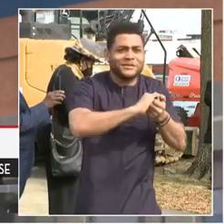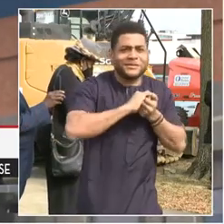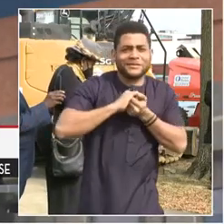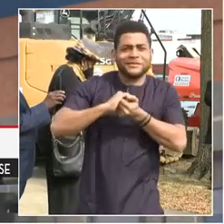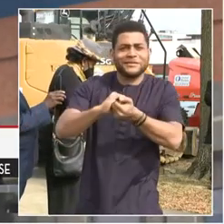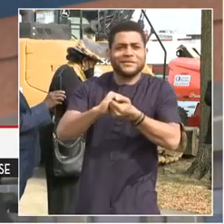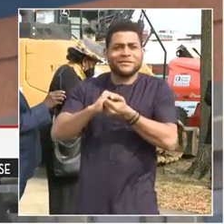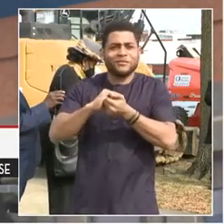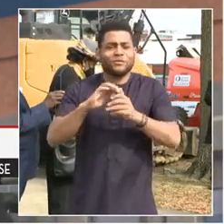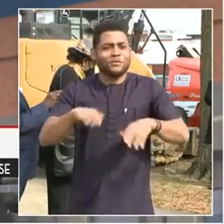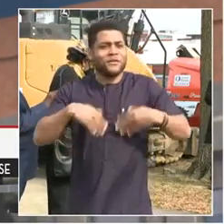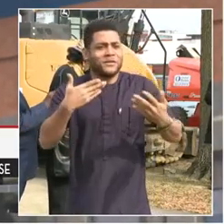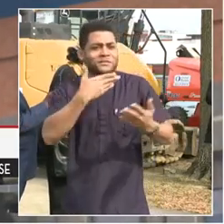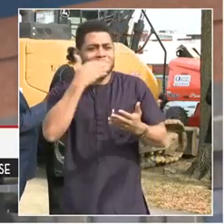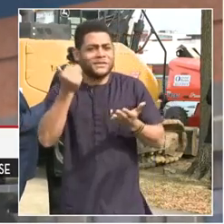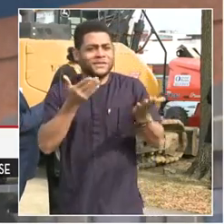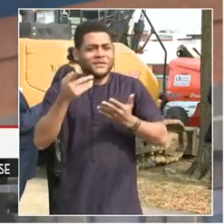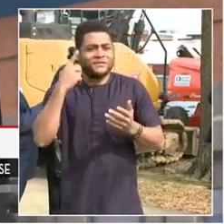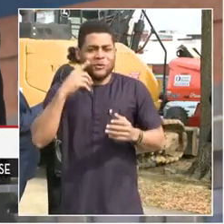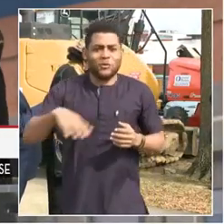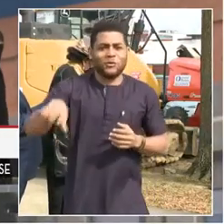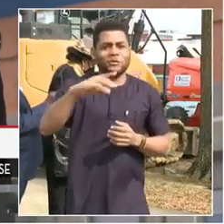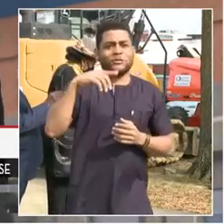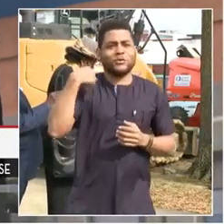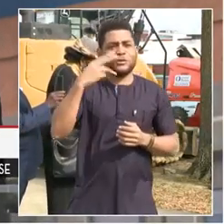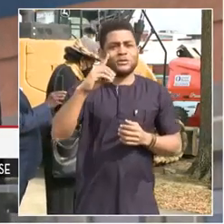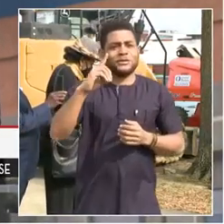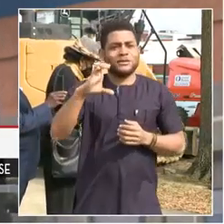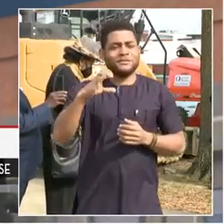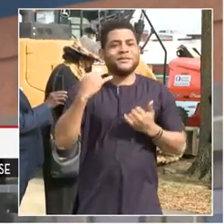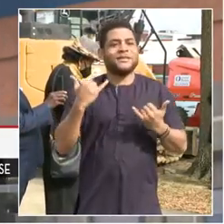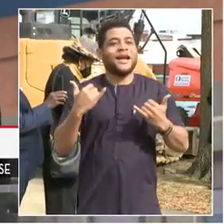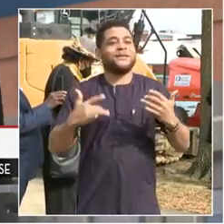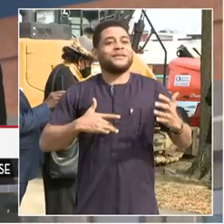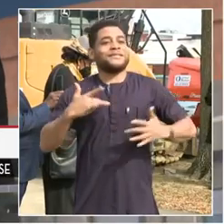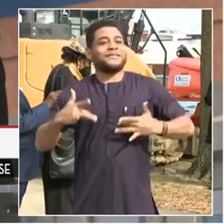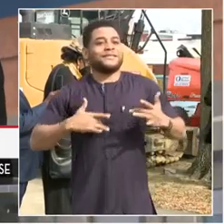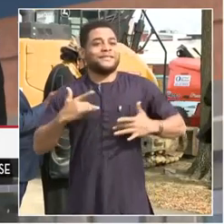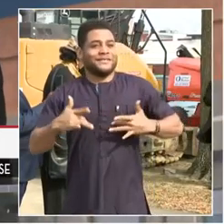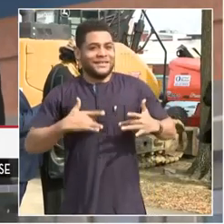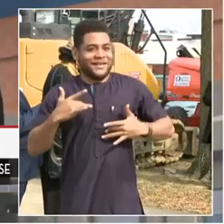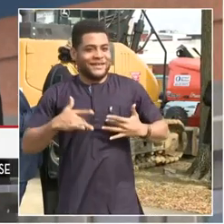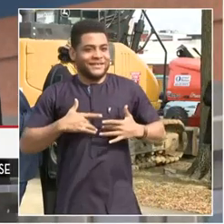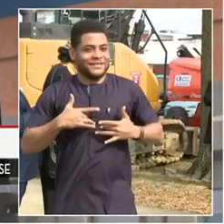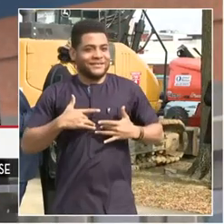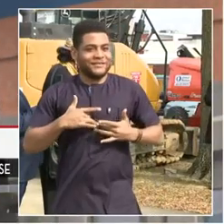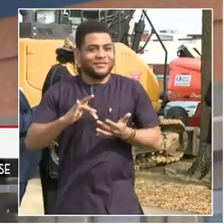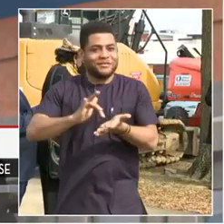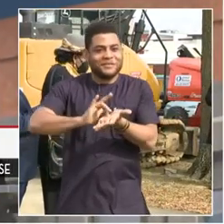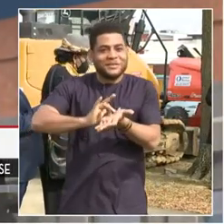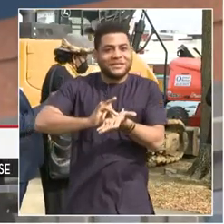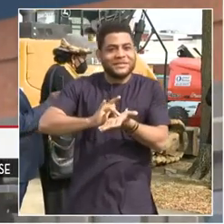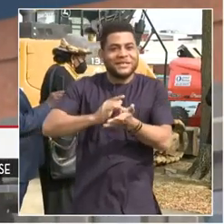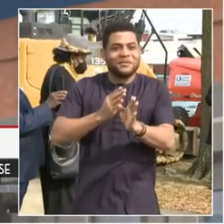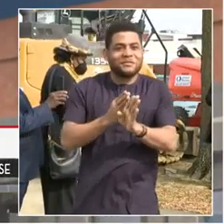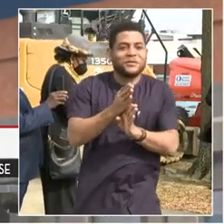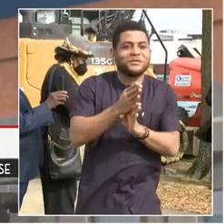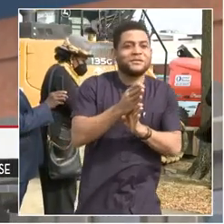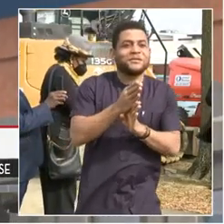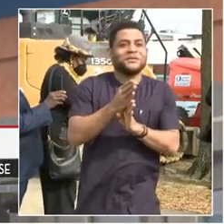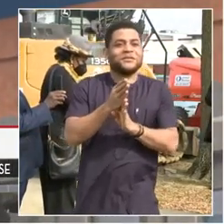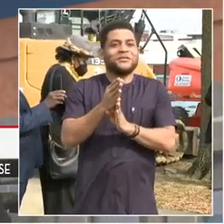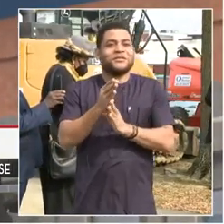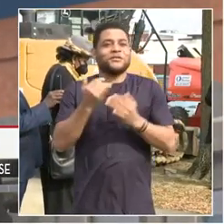city. This is truly an exciting advancement for healthcare that is really a watershed moment for many. It has